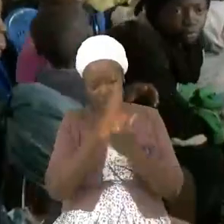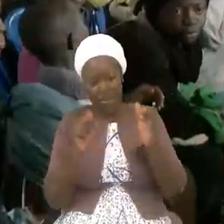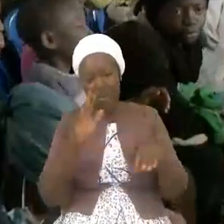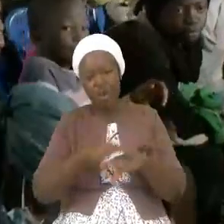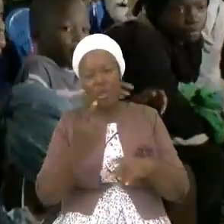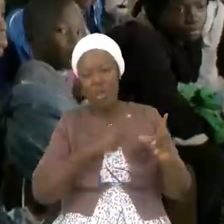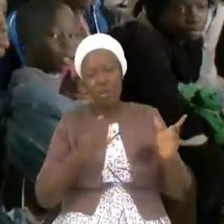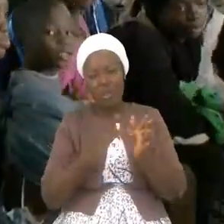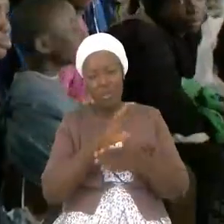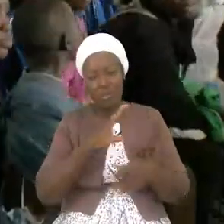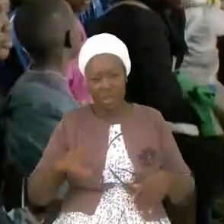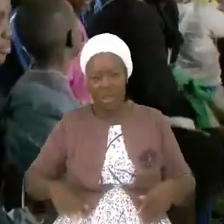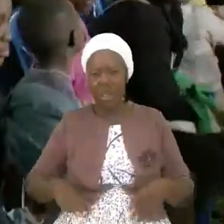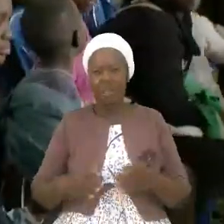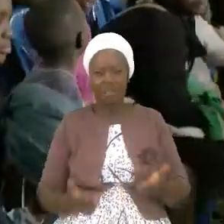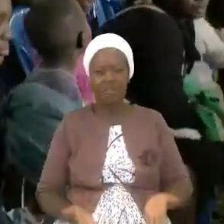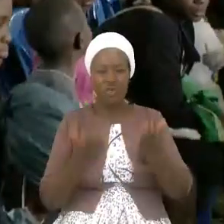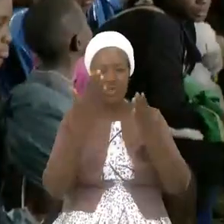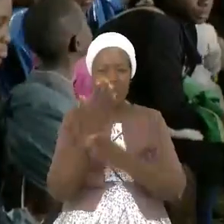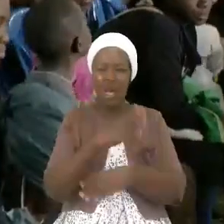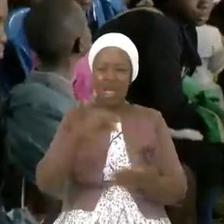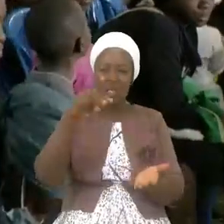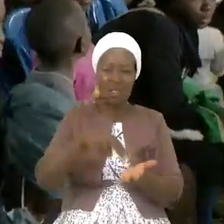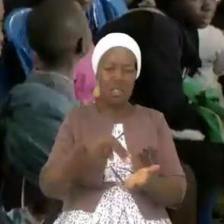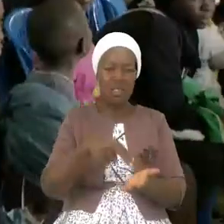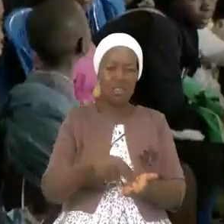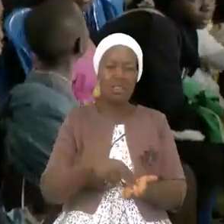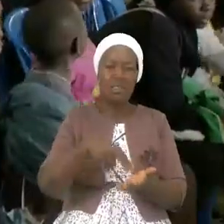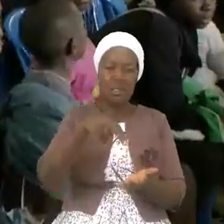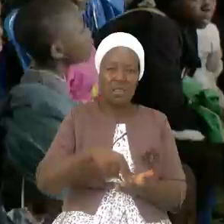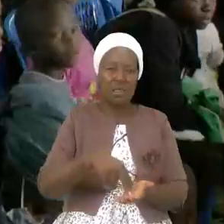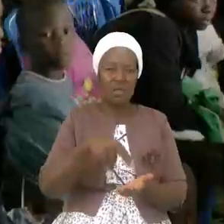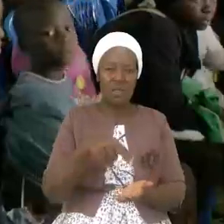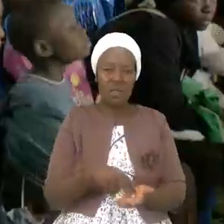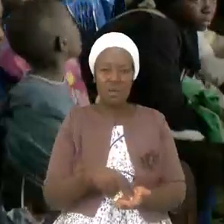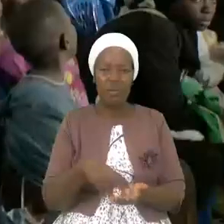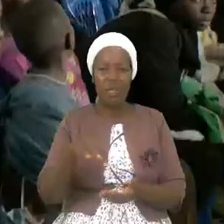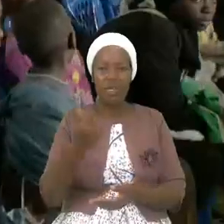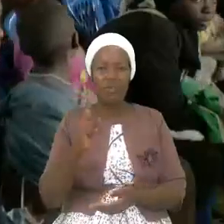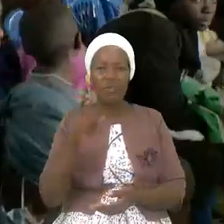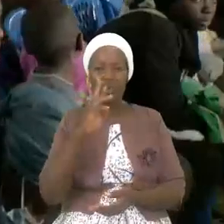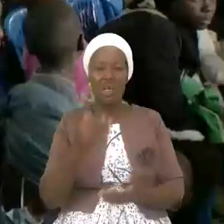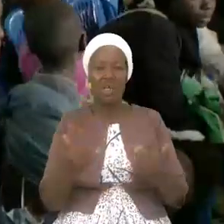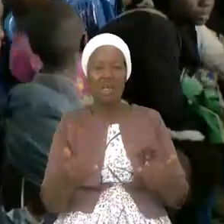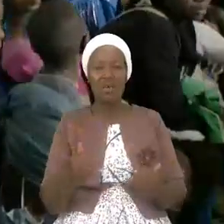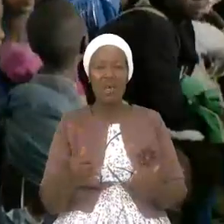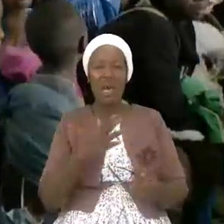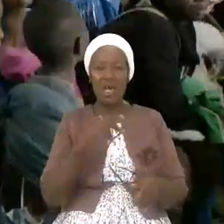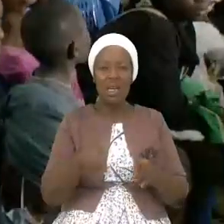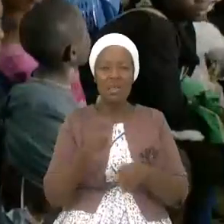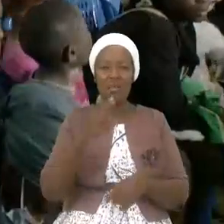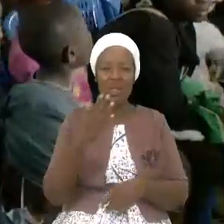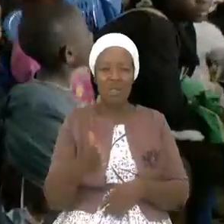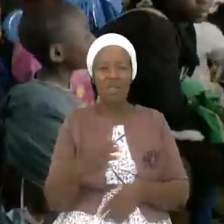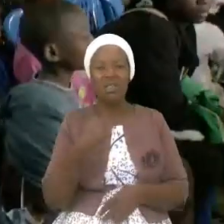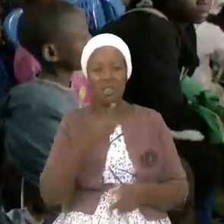up, stand up, stand up, wherever you are. And as you are there, tell the Lord, oh Lord, I turn away from